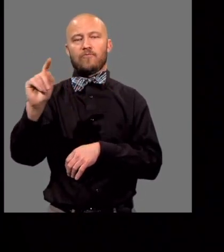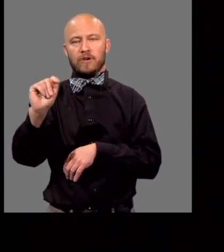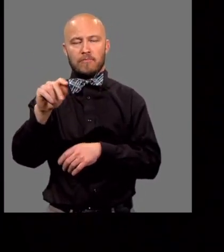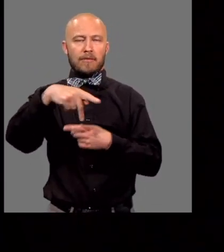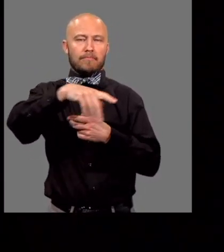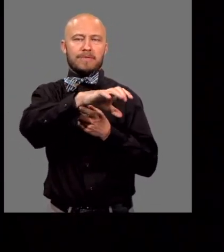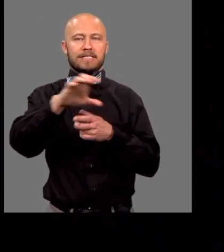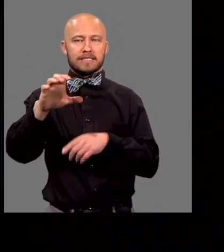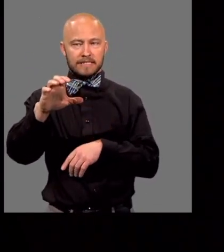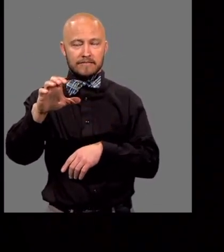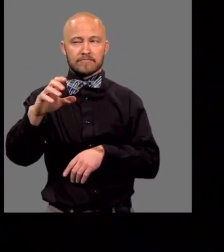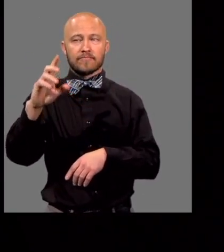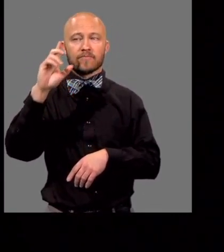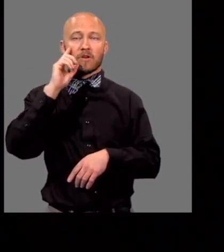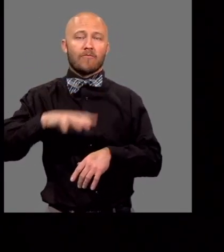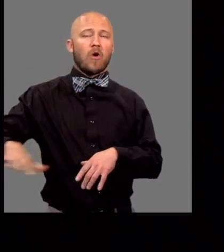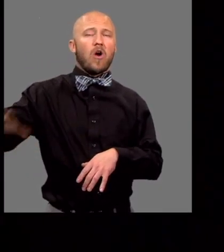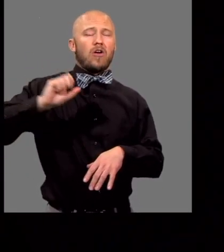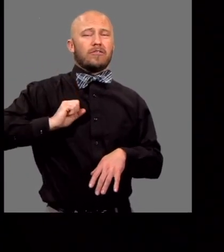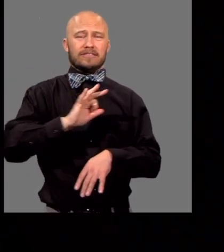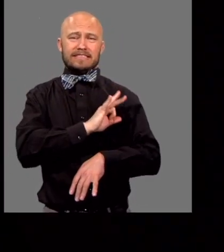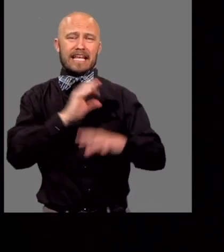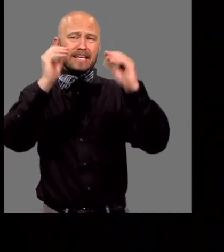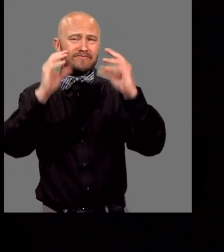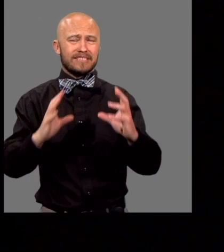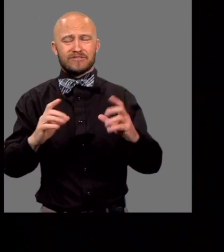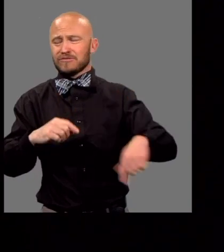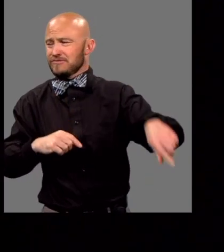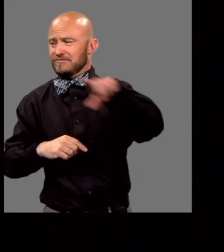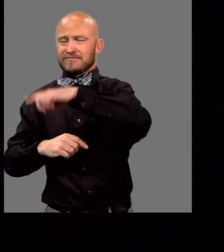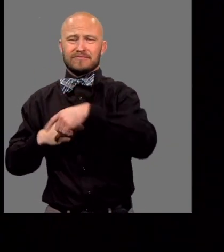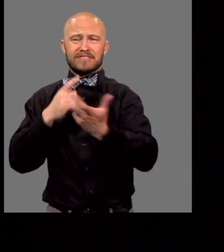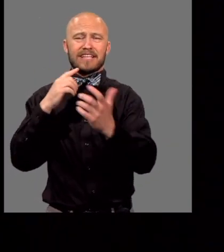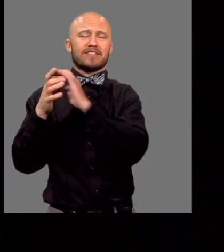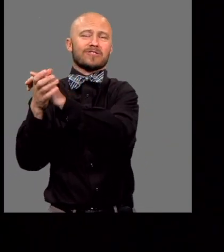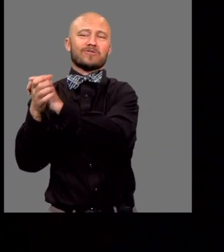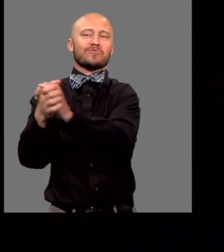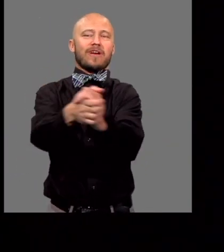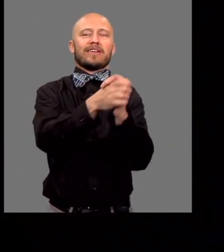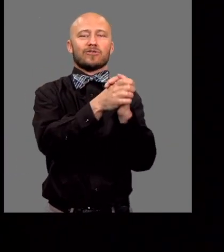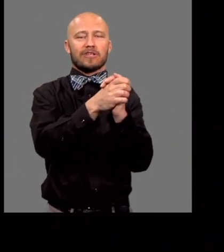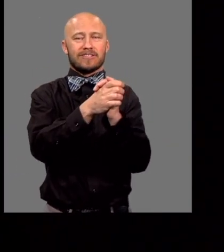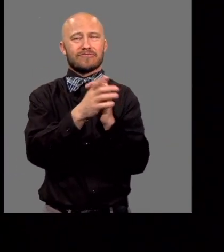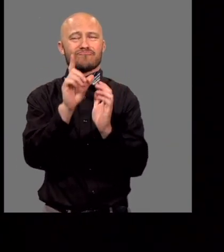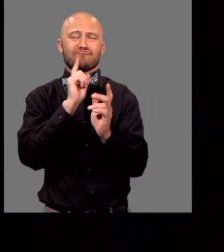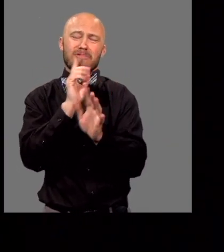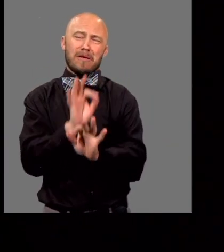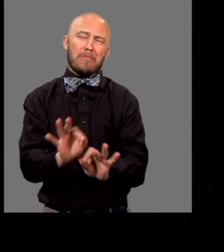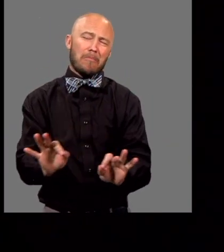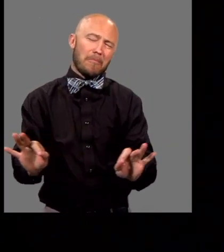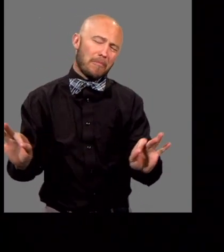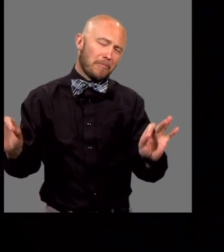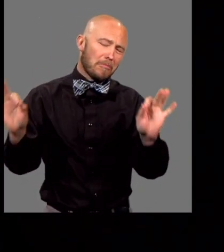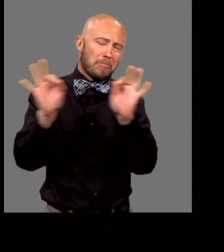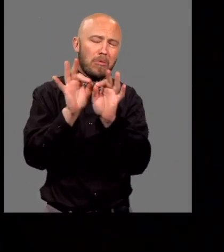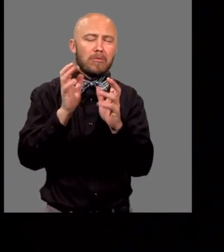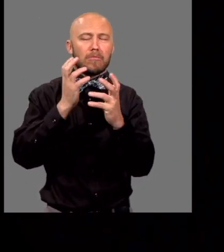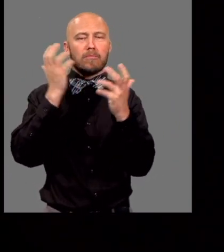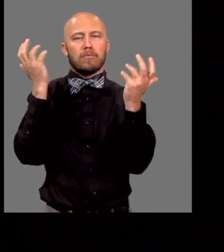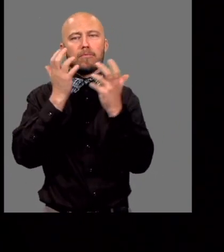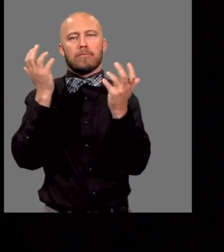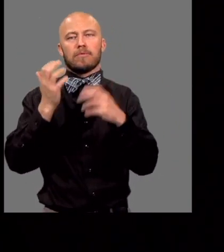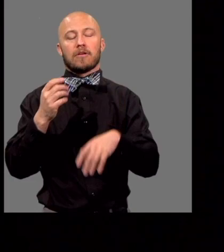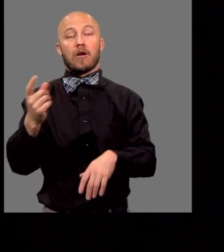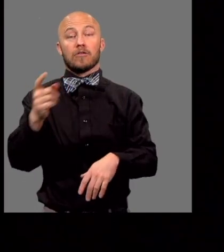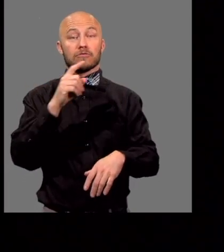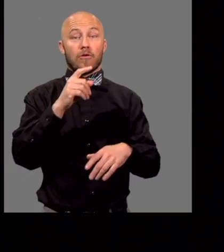On behalf of the staff and faculty of the Fremont Campus, I congratulate you on this very important accomplishment. I